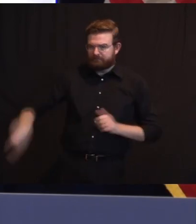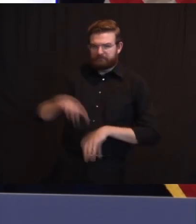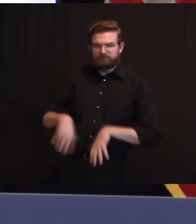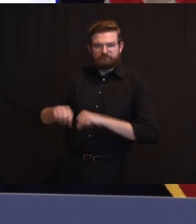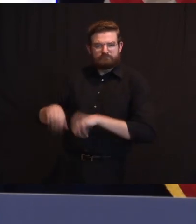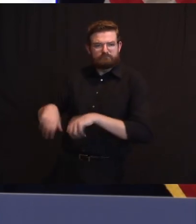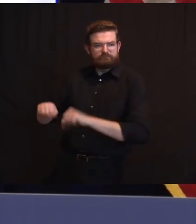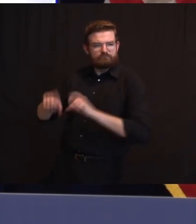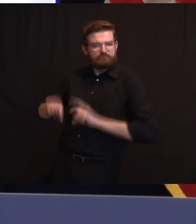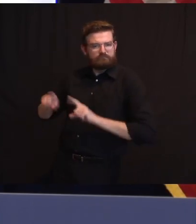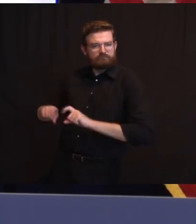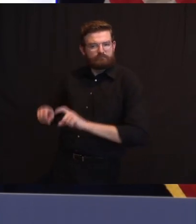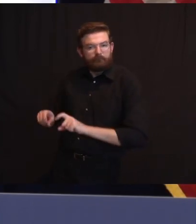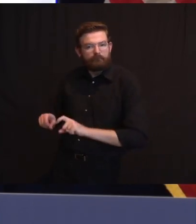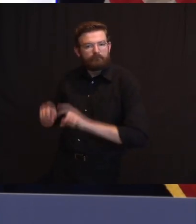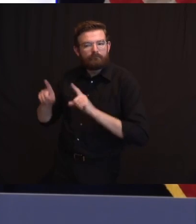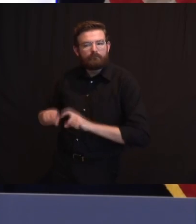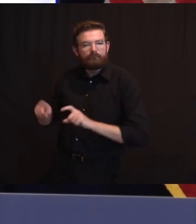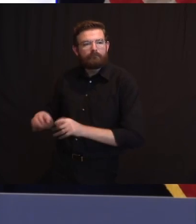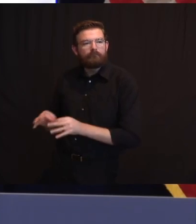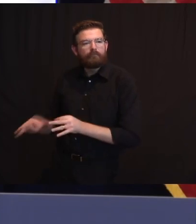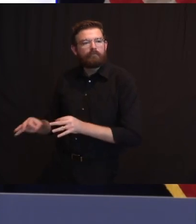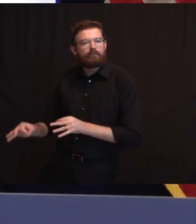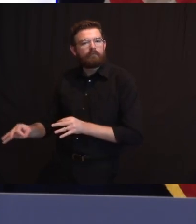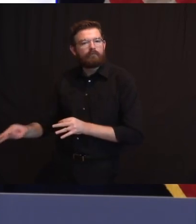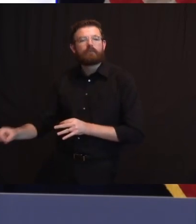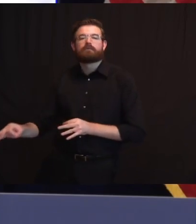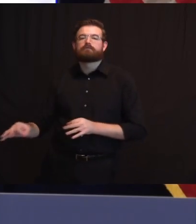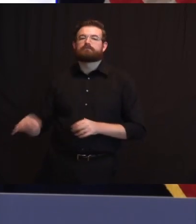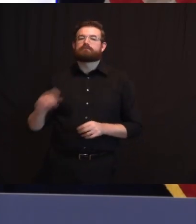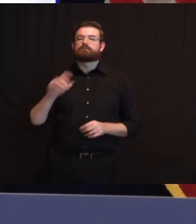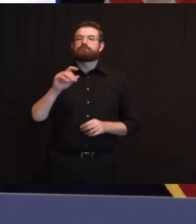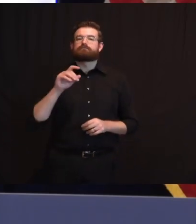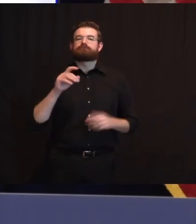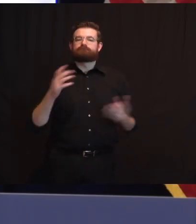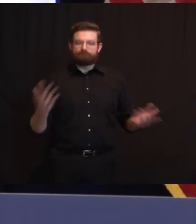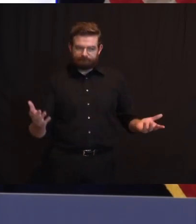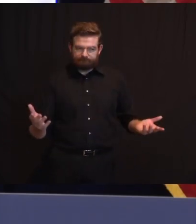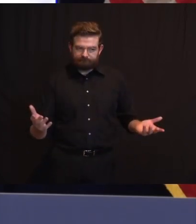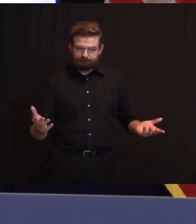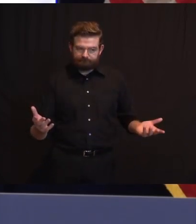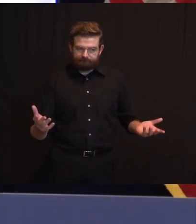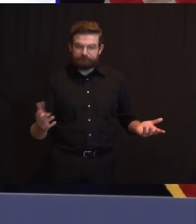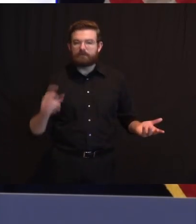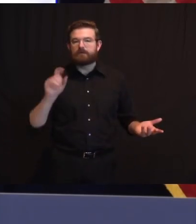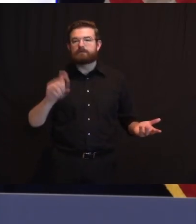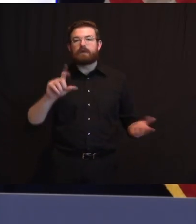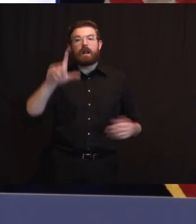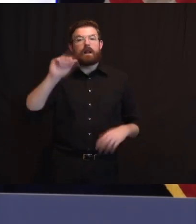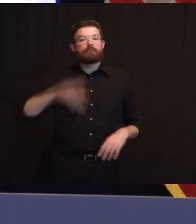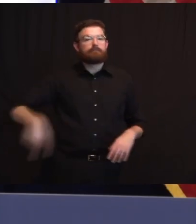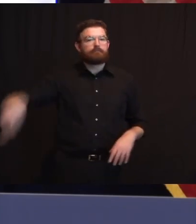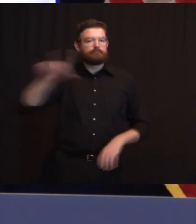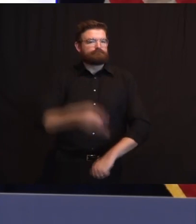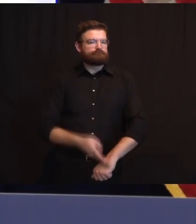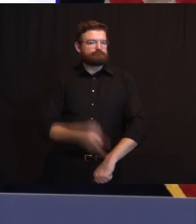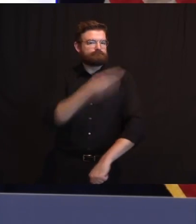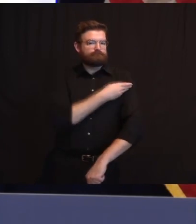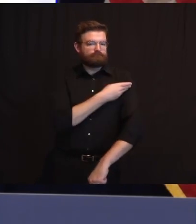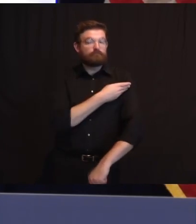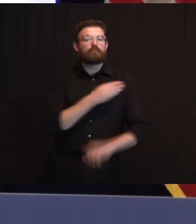state so we can ensure that cases are rapidly identified. With federal funding support, we are working to